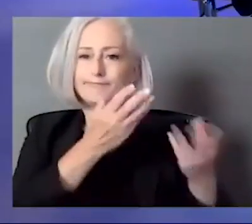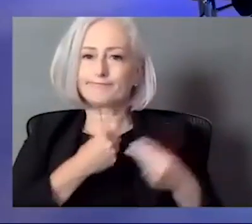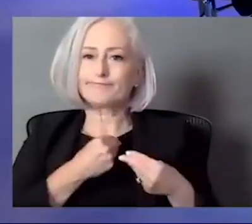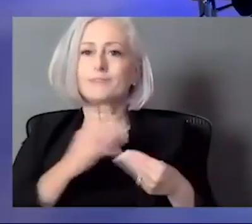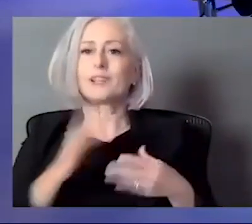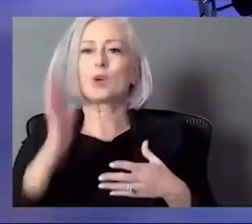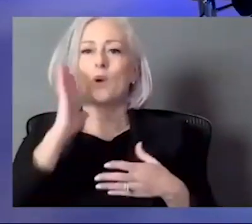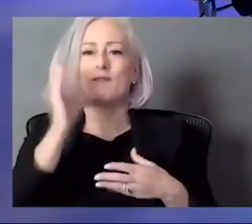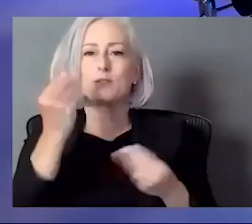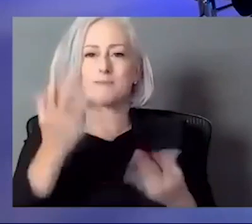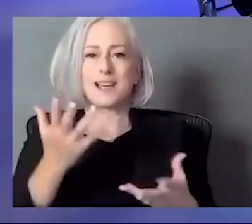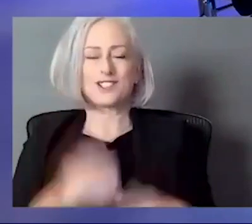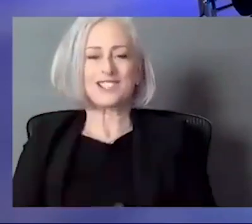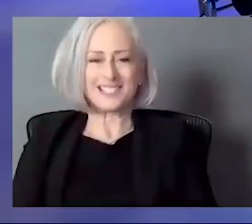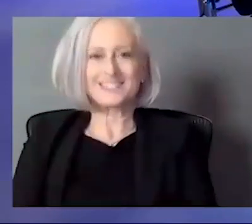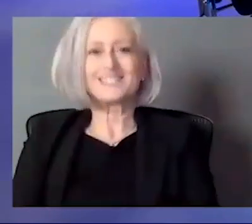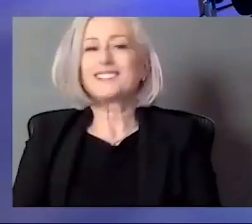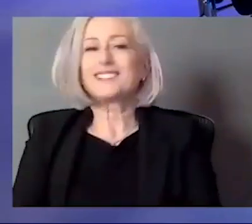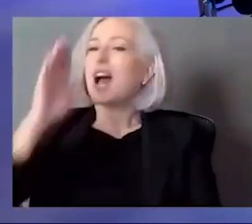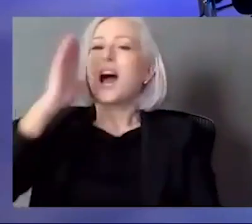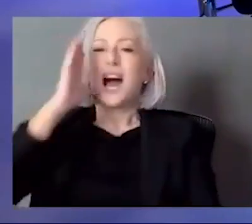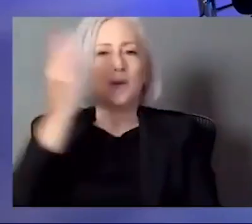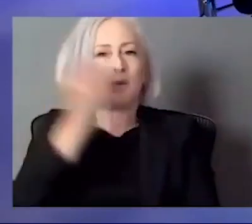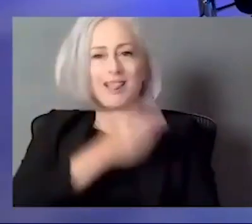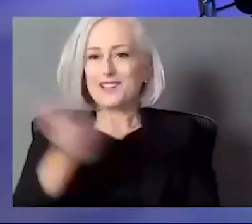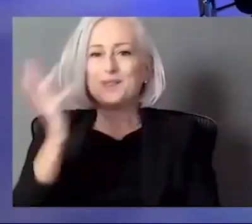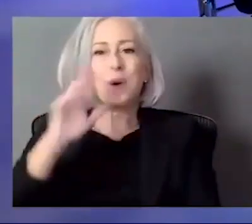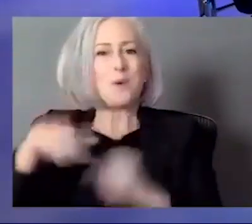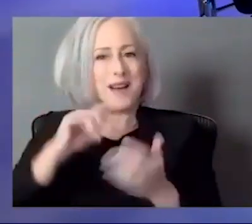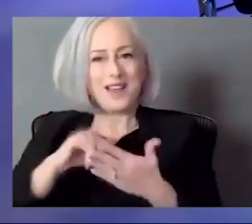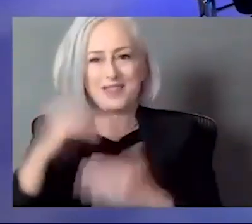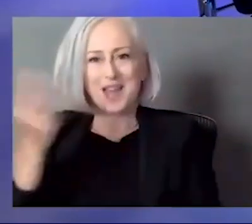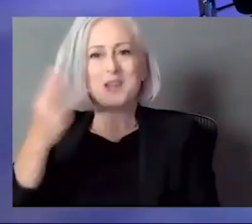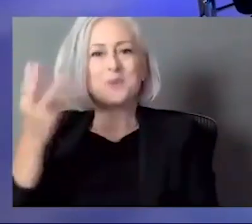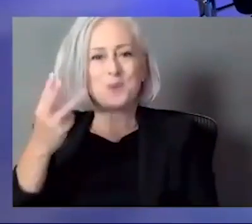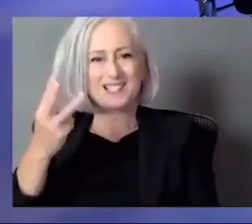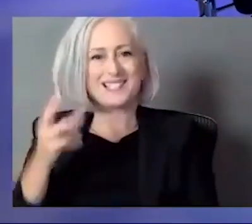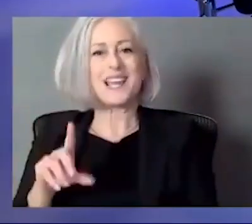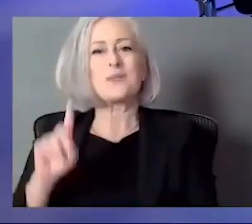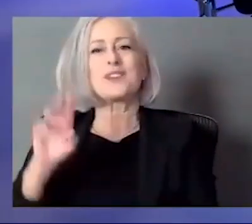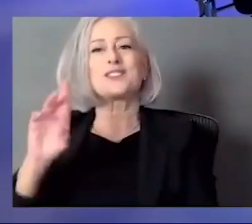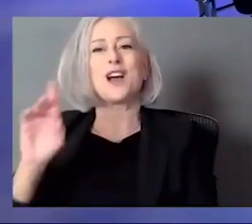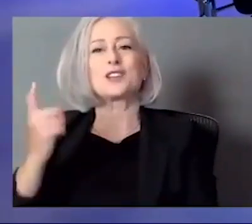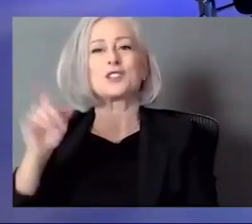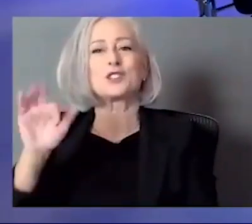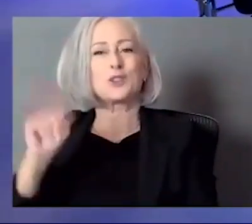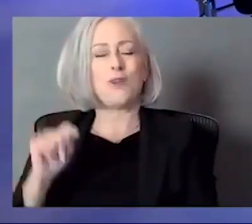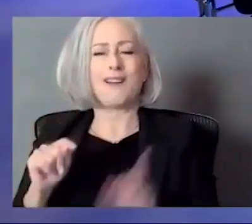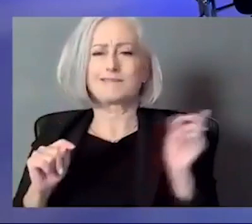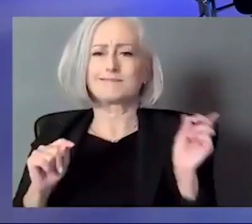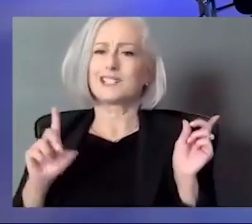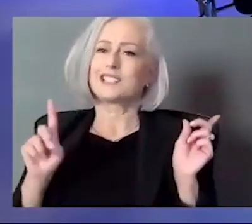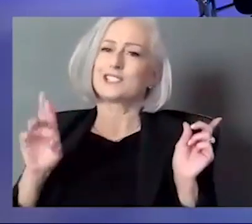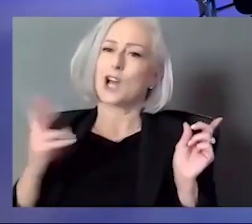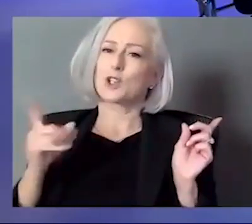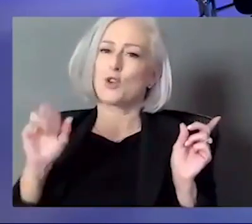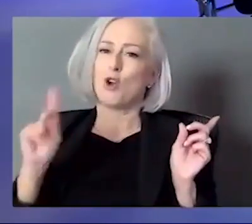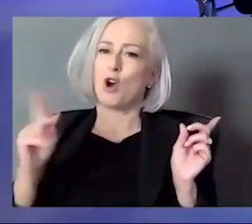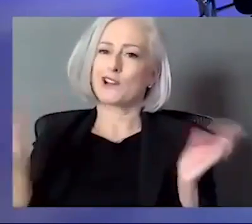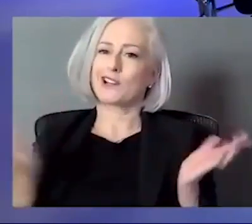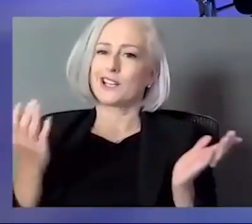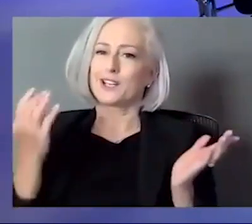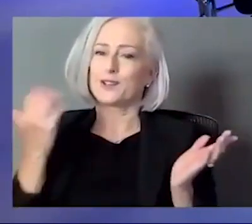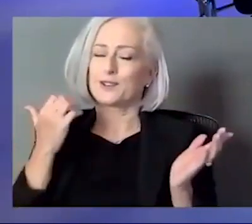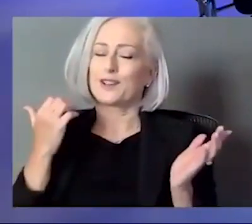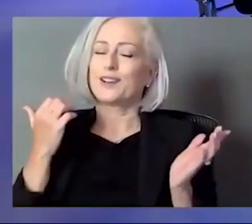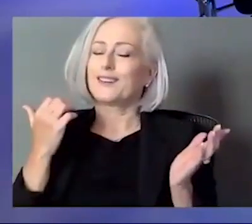Yeah. was. How I'll tell you all about that on Wednesday. By the way, Gerard likes fly fishing, and this guy's here all the time anyway, right? He's going to be right here he's for up. you. So, And yeah. if So things we get will, hot,